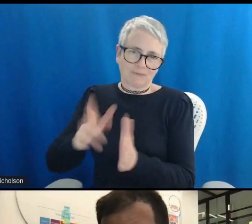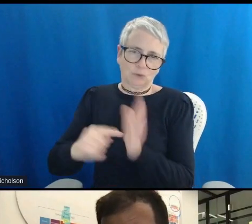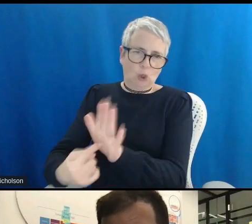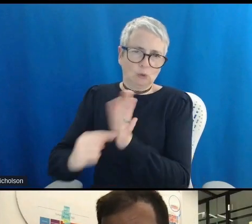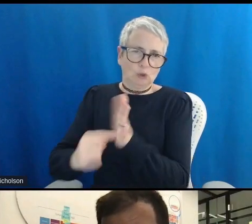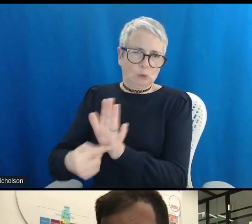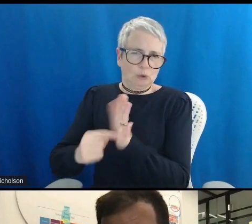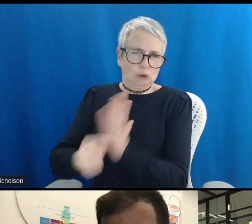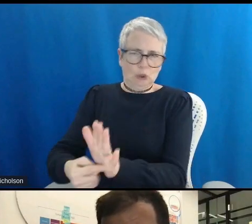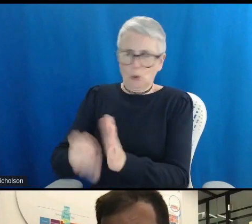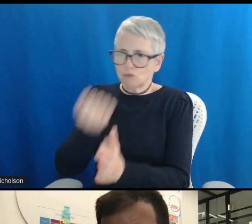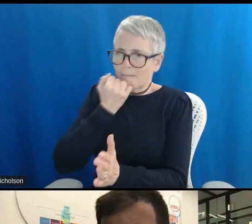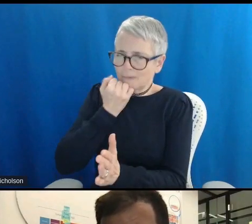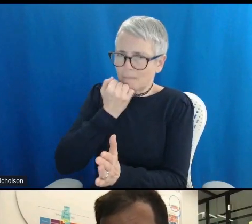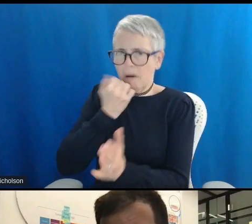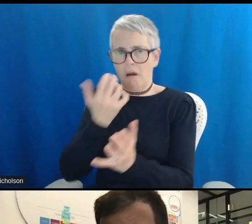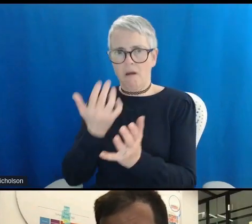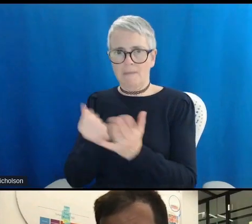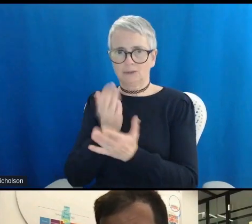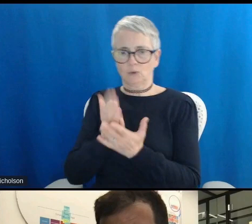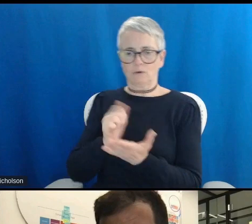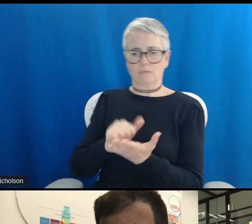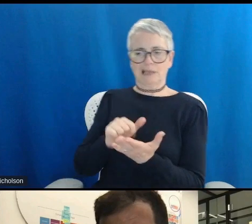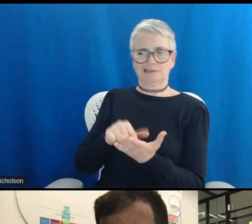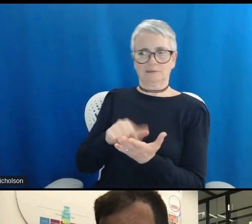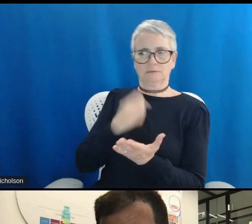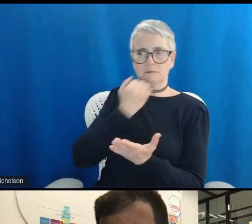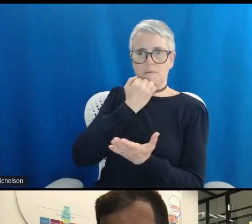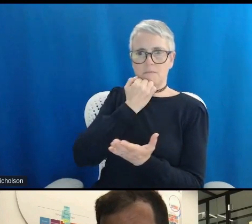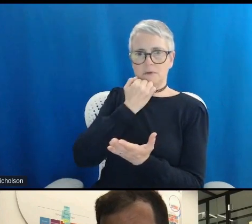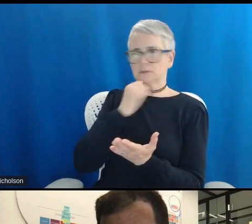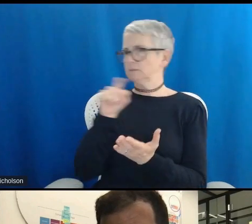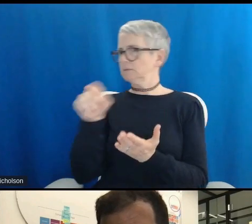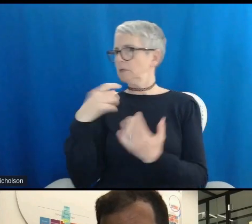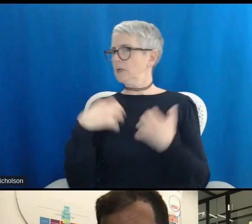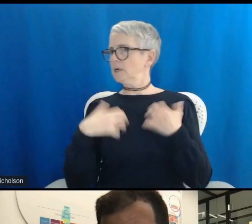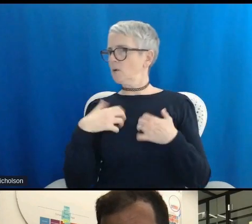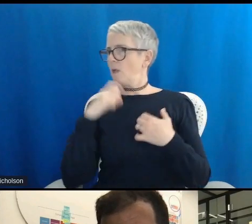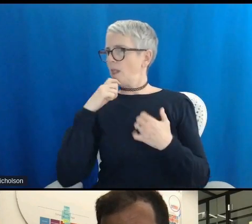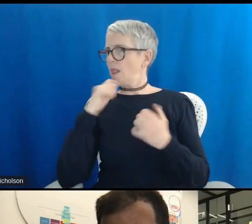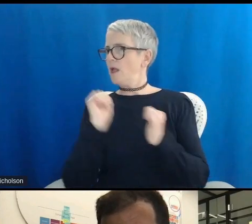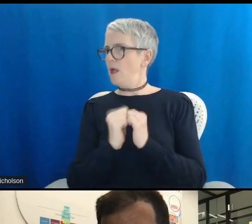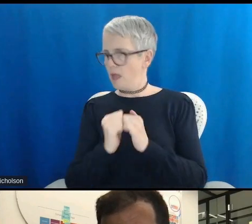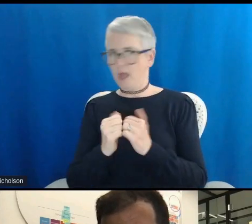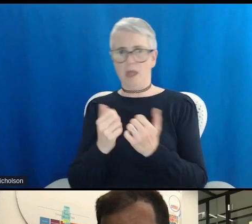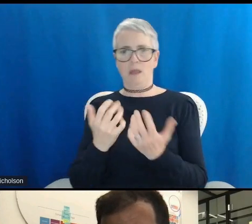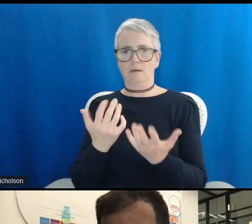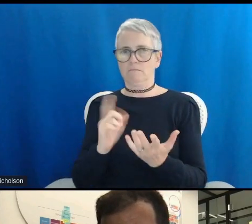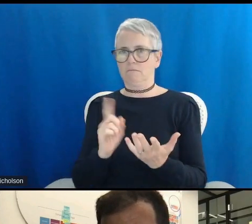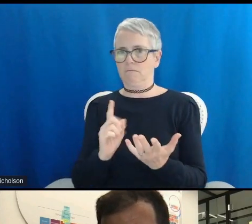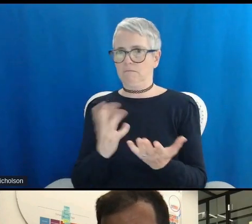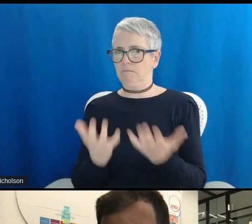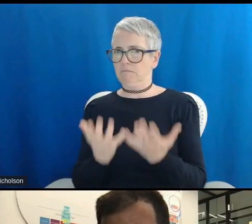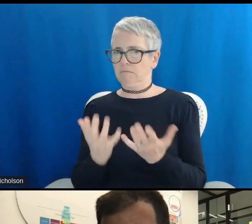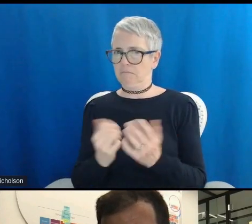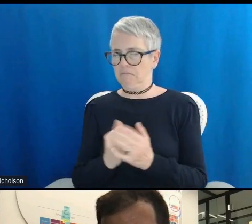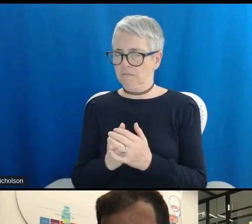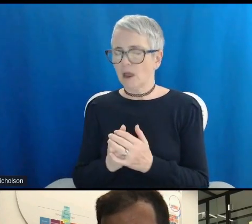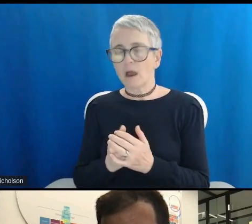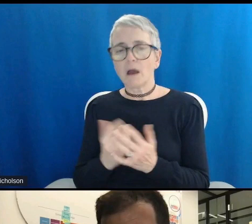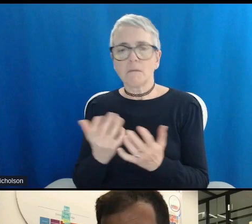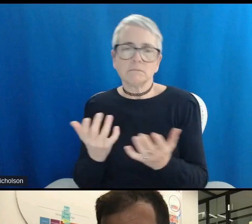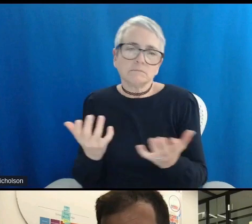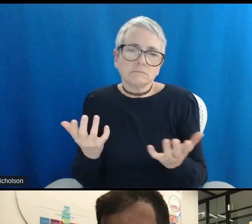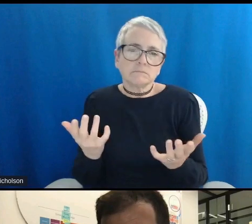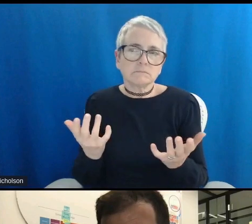get the right numbers, because it's a difficult group of people to pinpoint, because we cross every boundary. But ultimately,